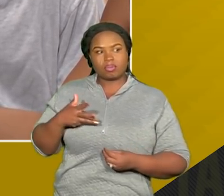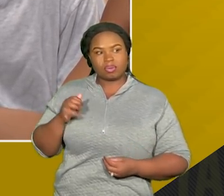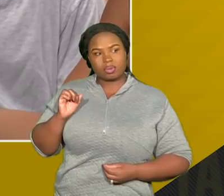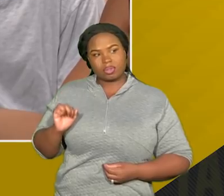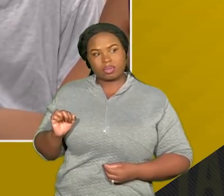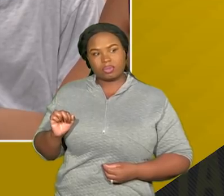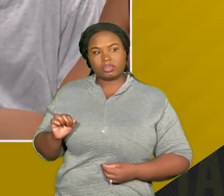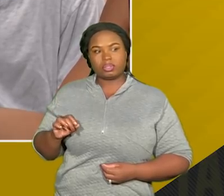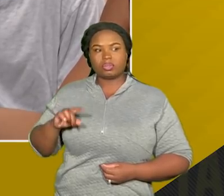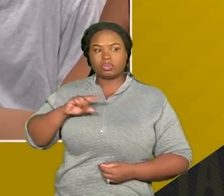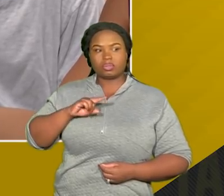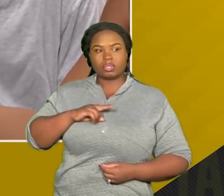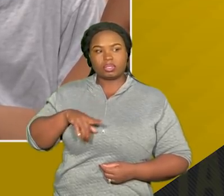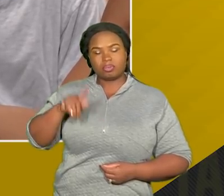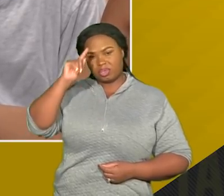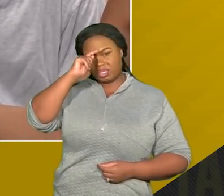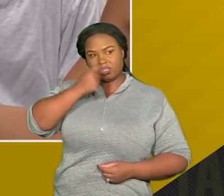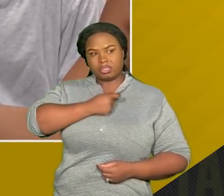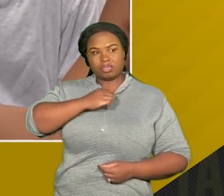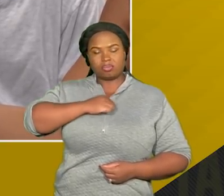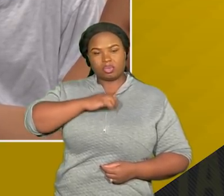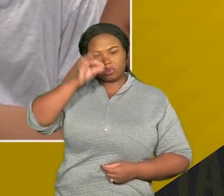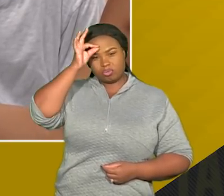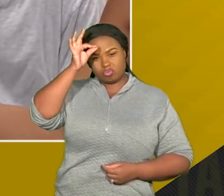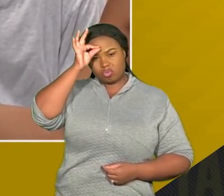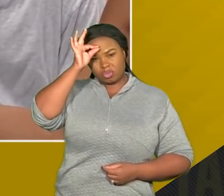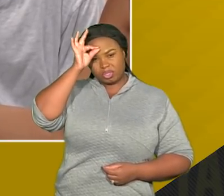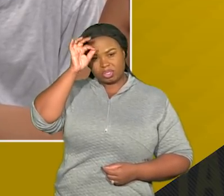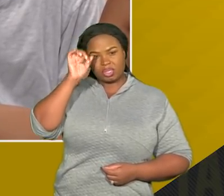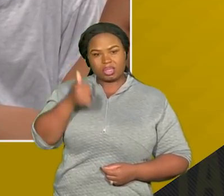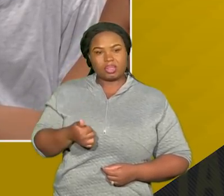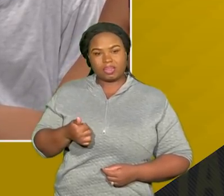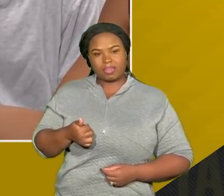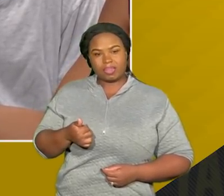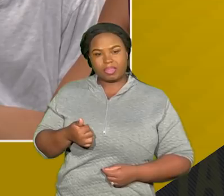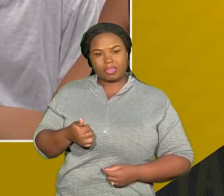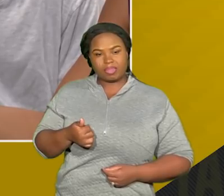yena mntanami ebeyipoyisa wamutlisa khona lapho